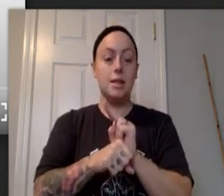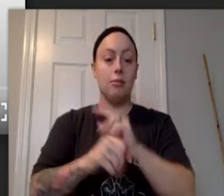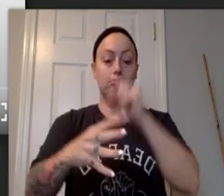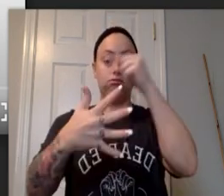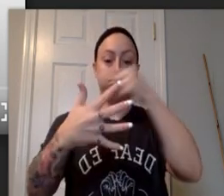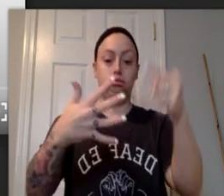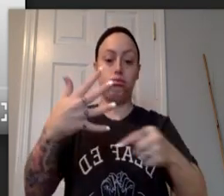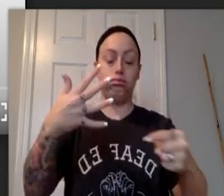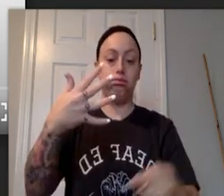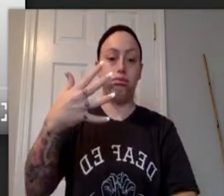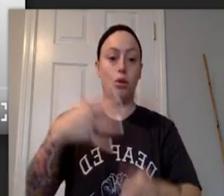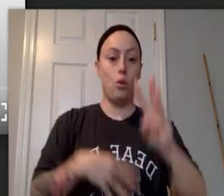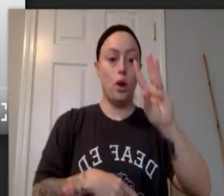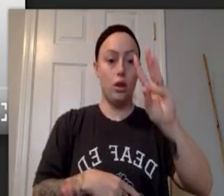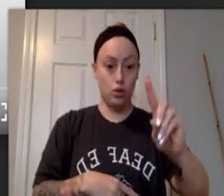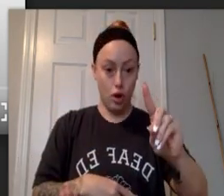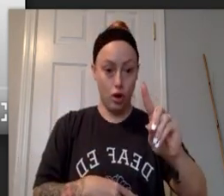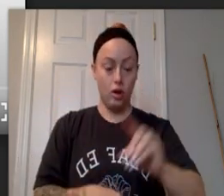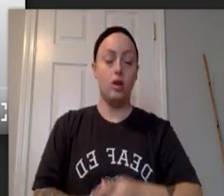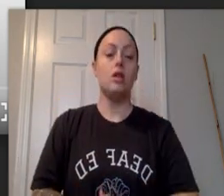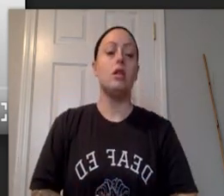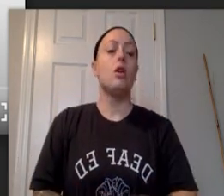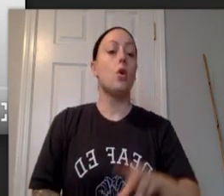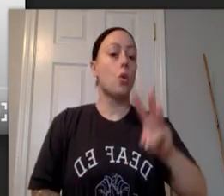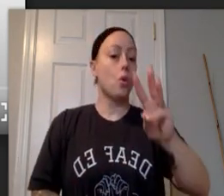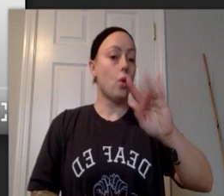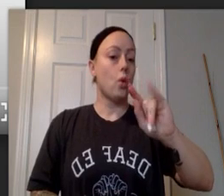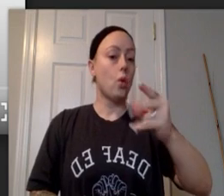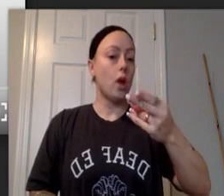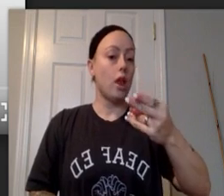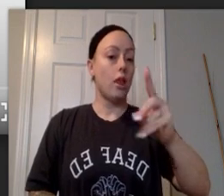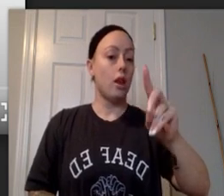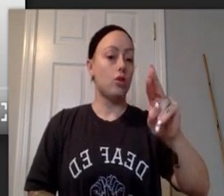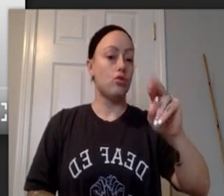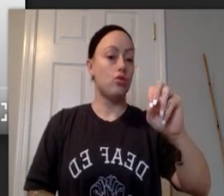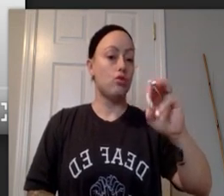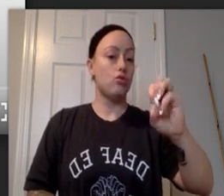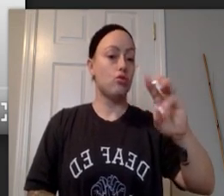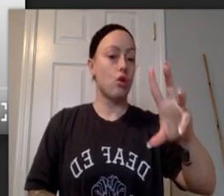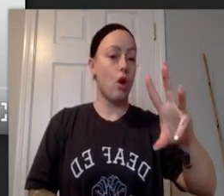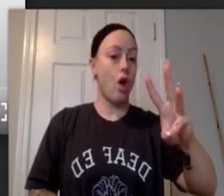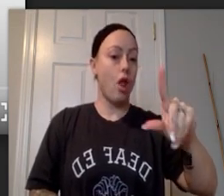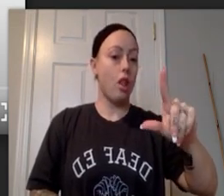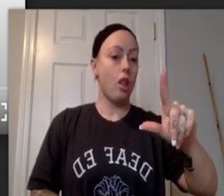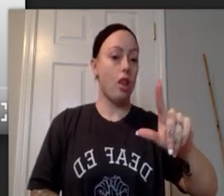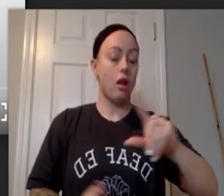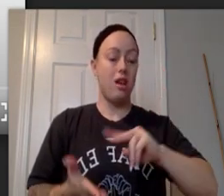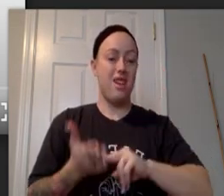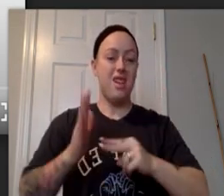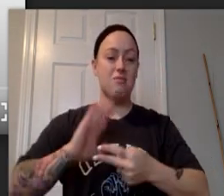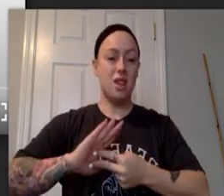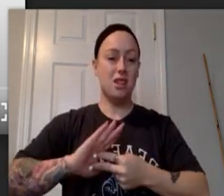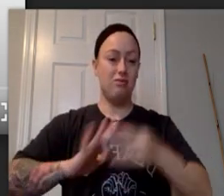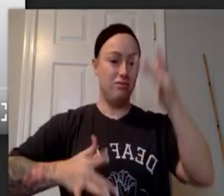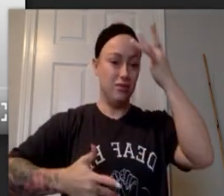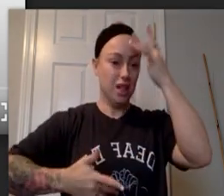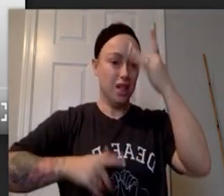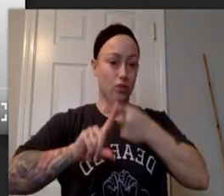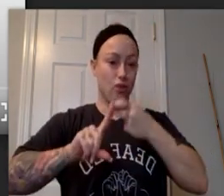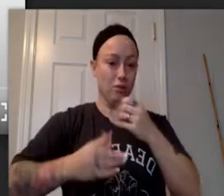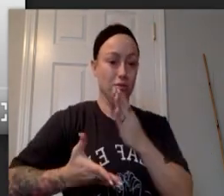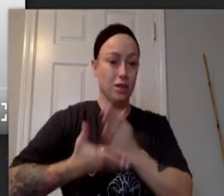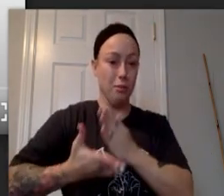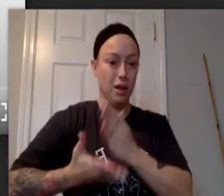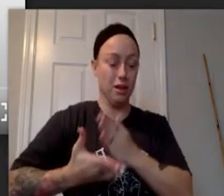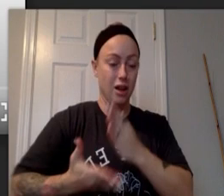nausea, upset stomach, diarrhea, chills, bluish feelings, and people can often feel pain. And very